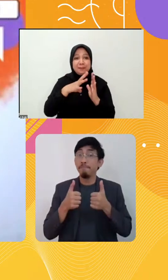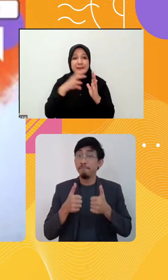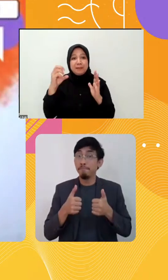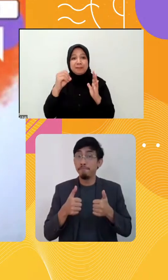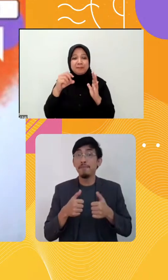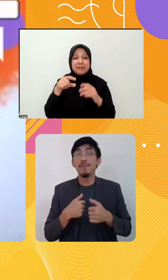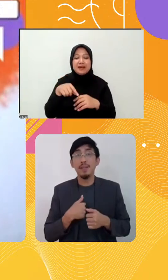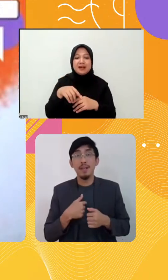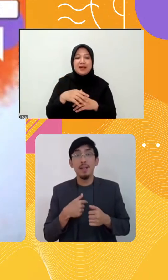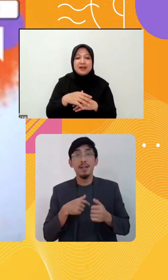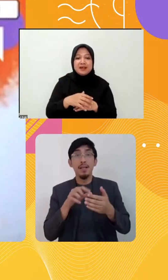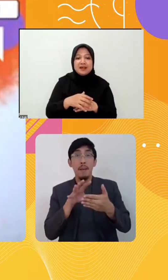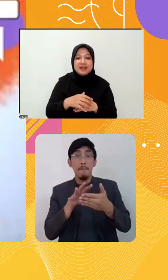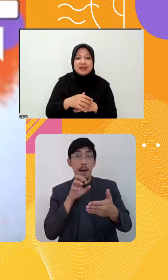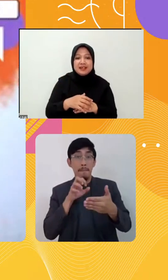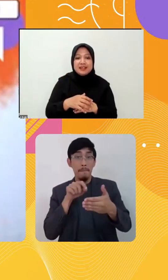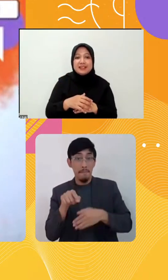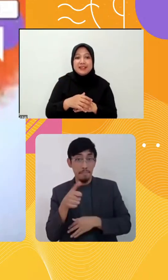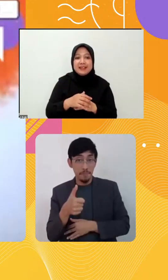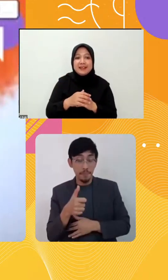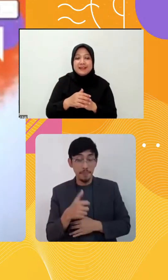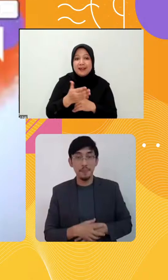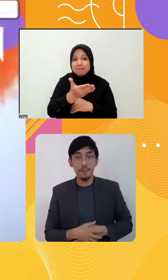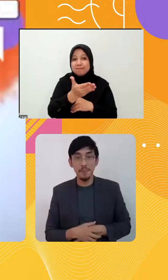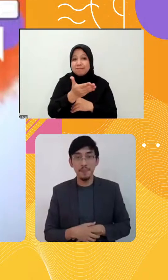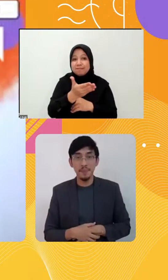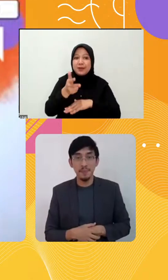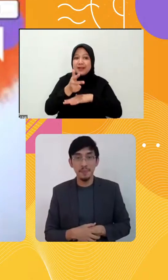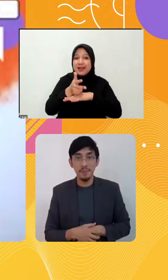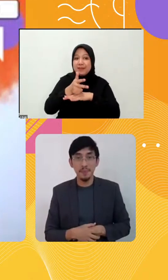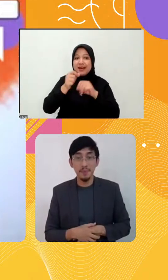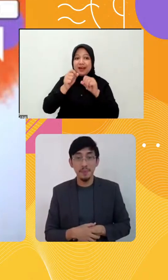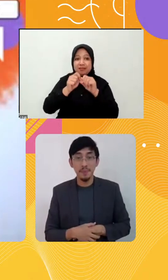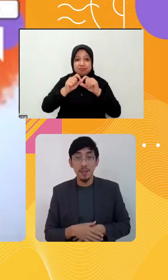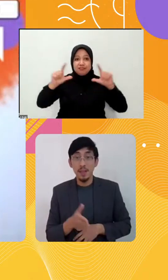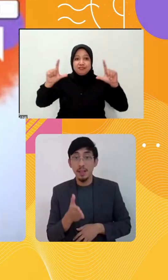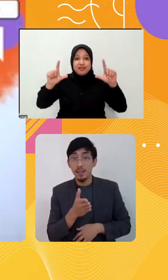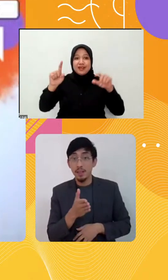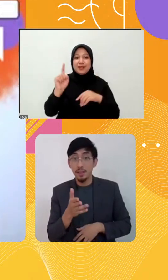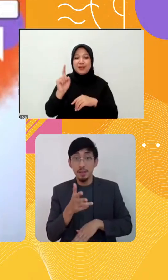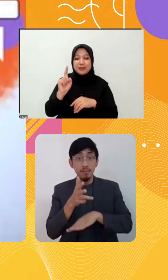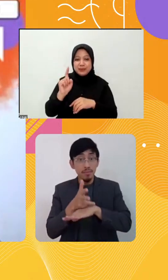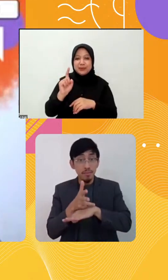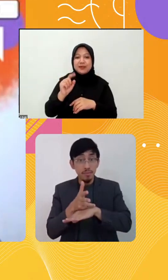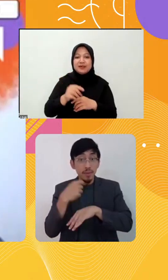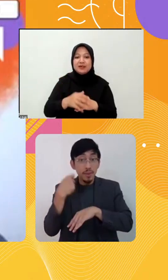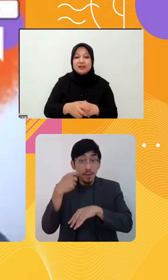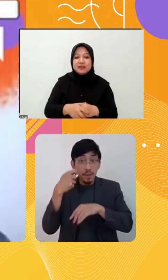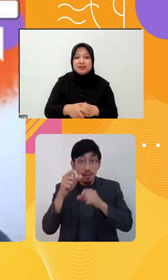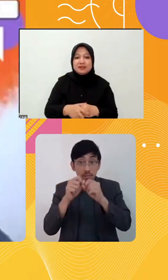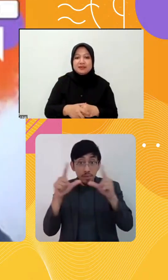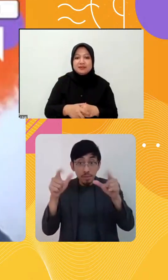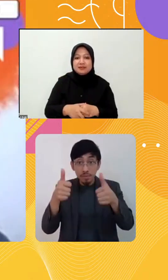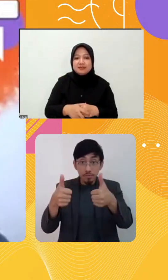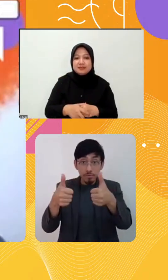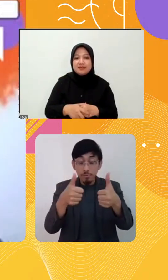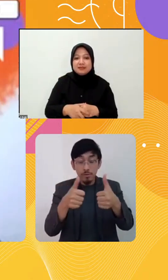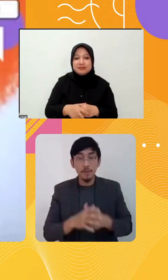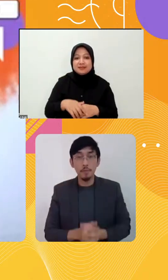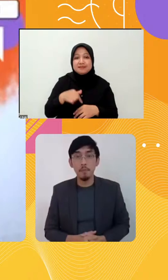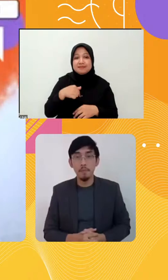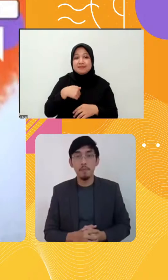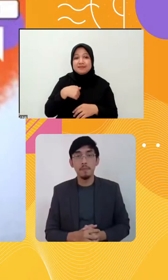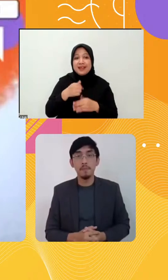can open your camera on, and I will I will